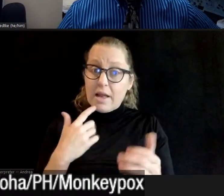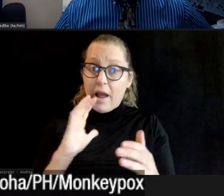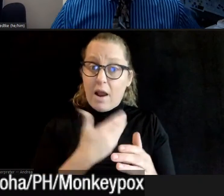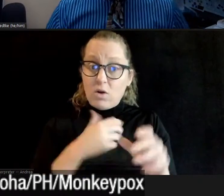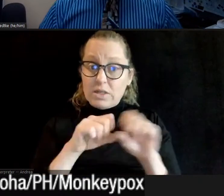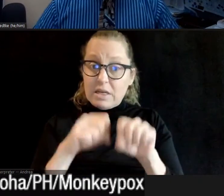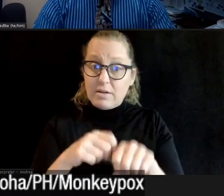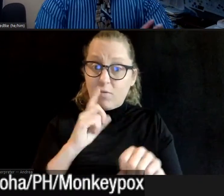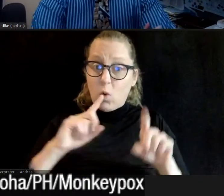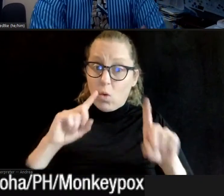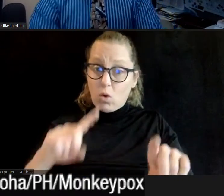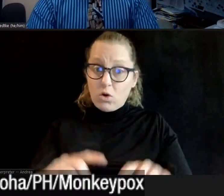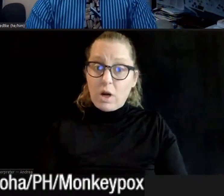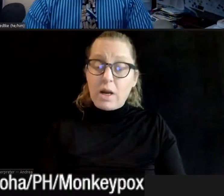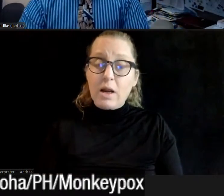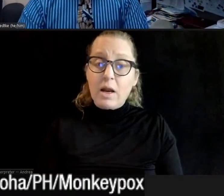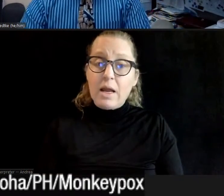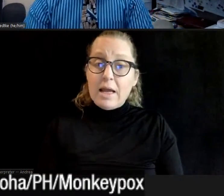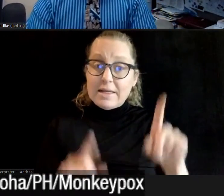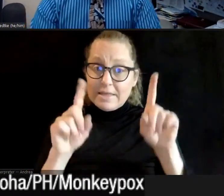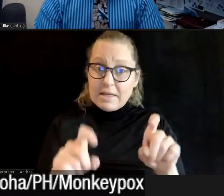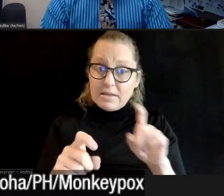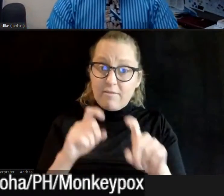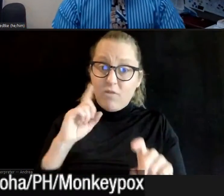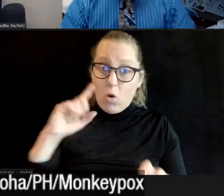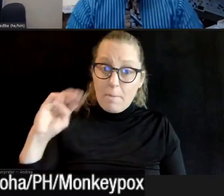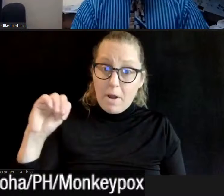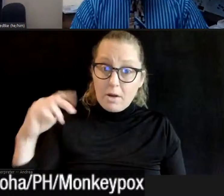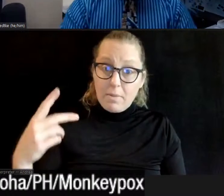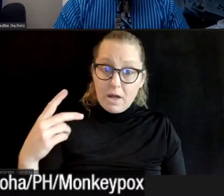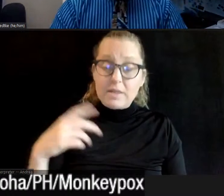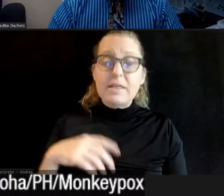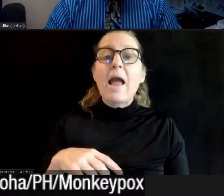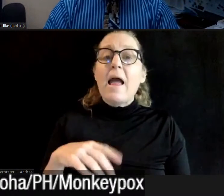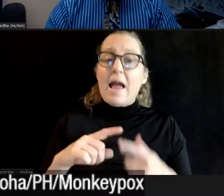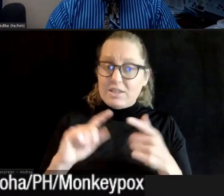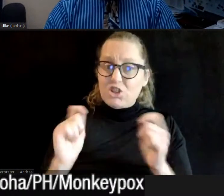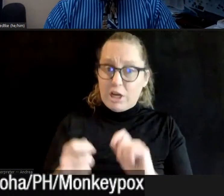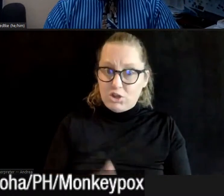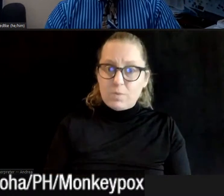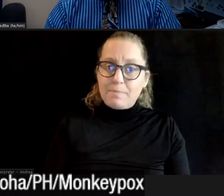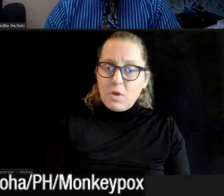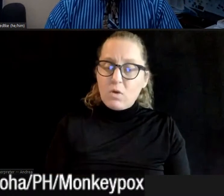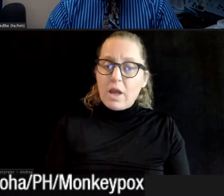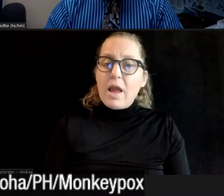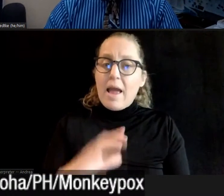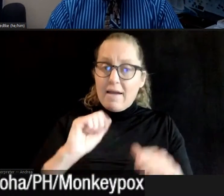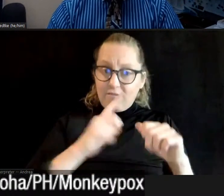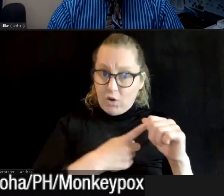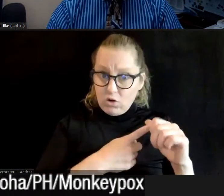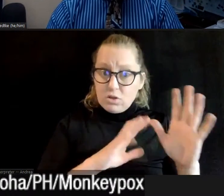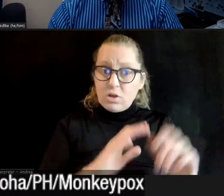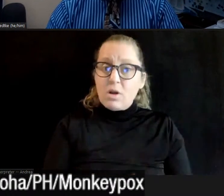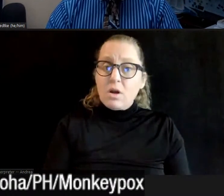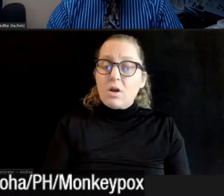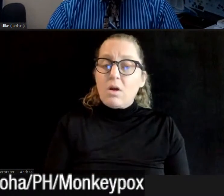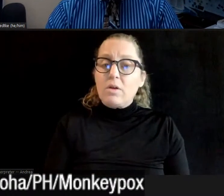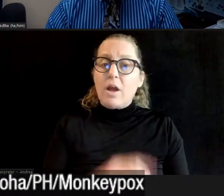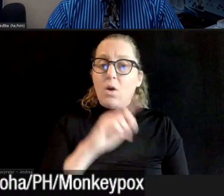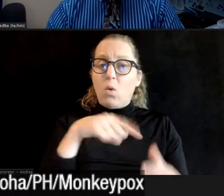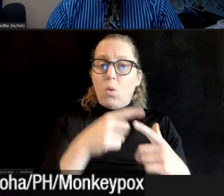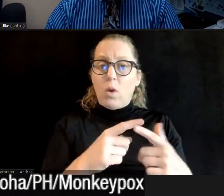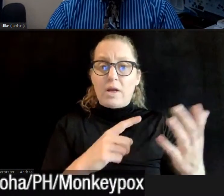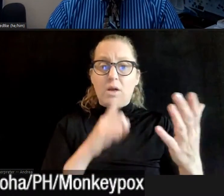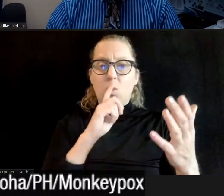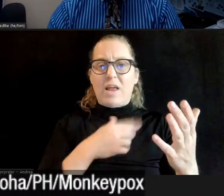for ordering testing for monkeypox or MPXV has changed. Initially, when there were